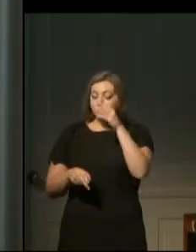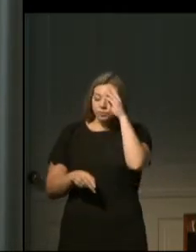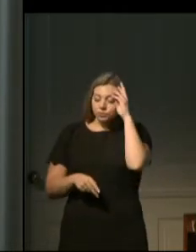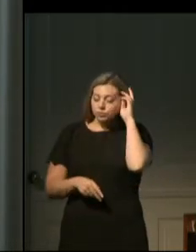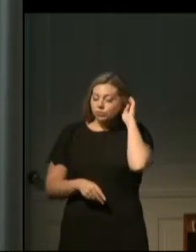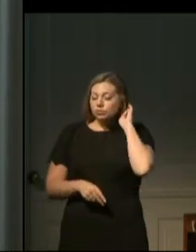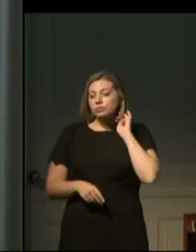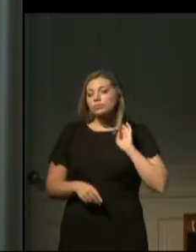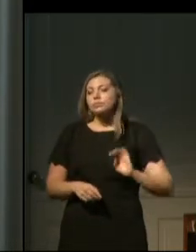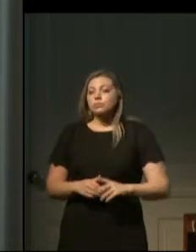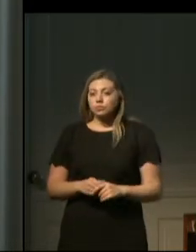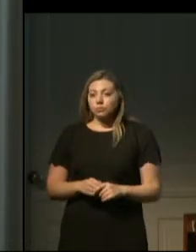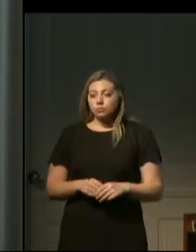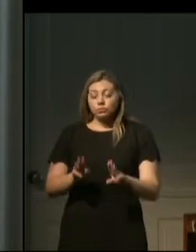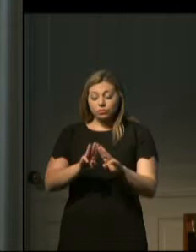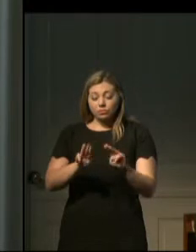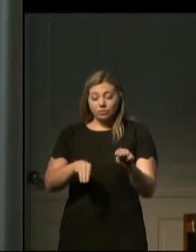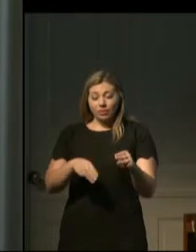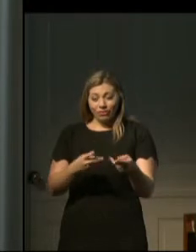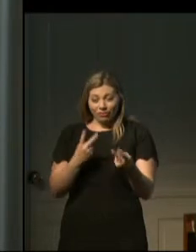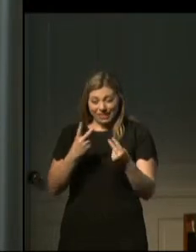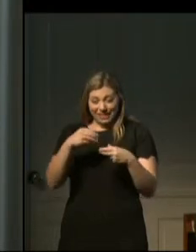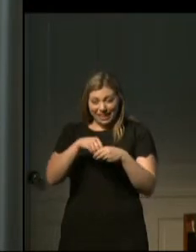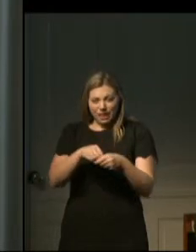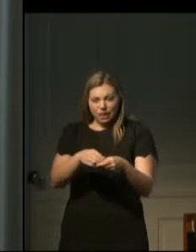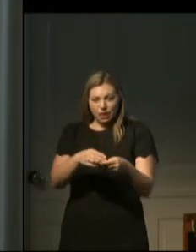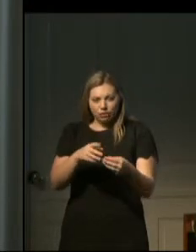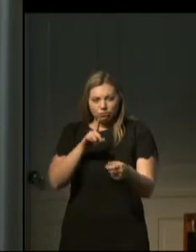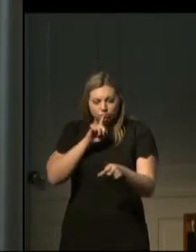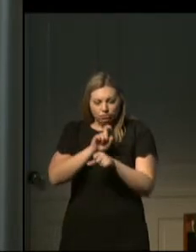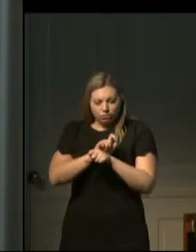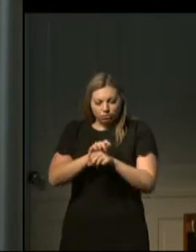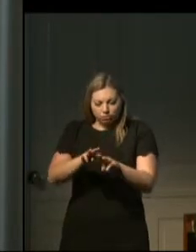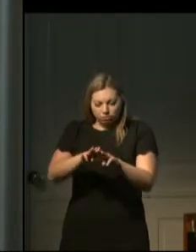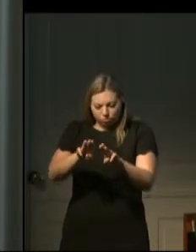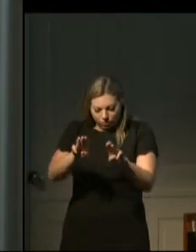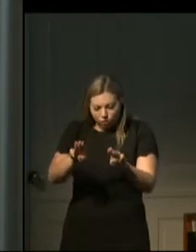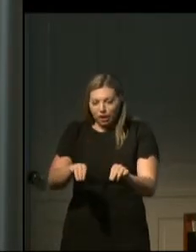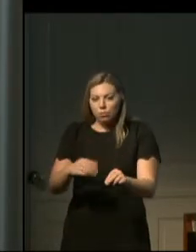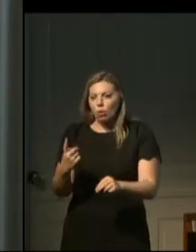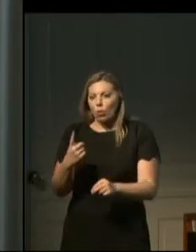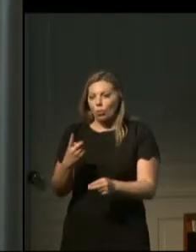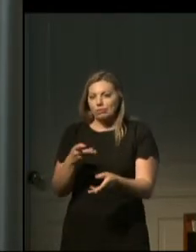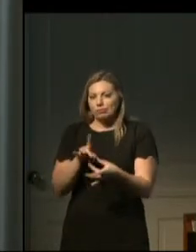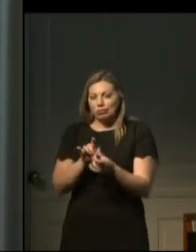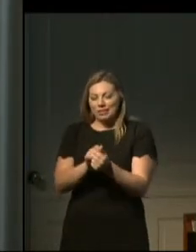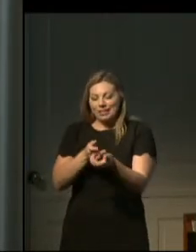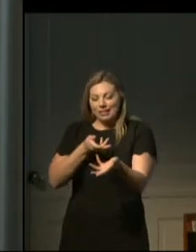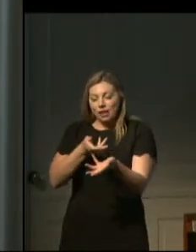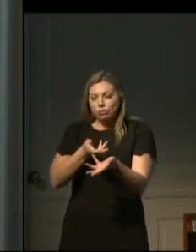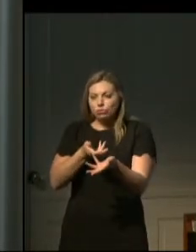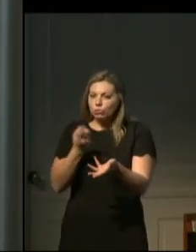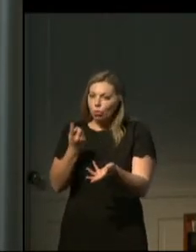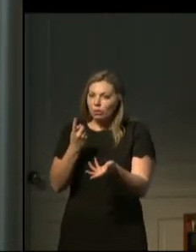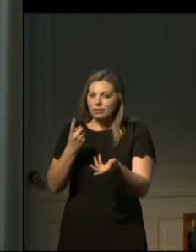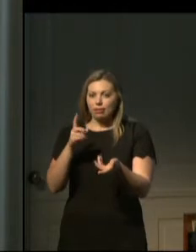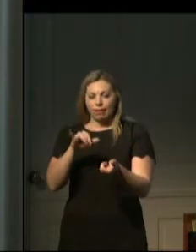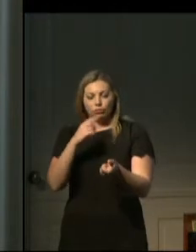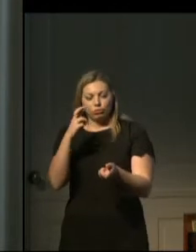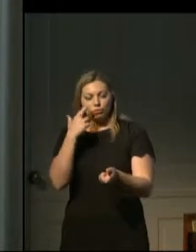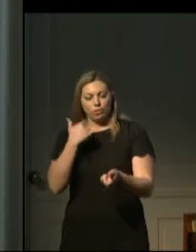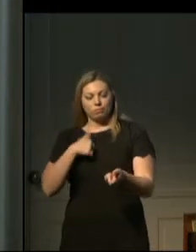Museum visits in the physical museum have always been about engagement. It's always been the argument we make for the purpose of